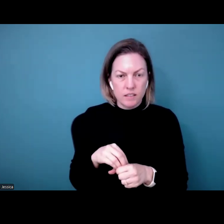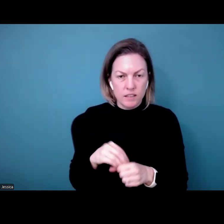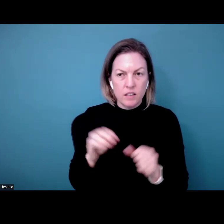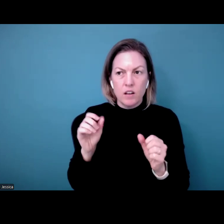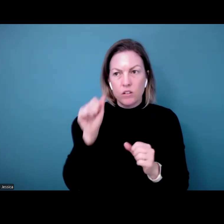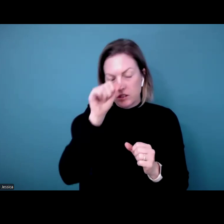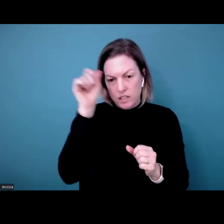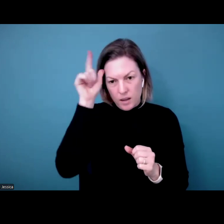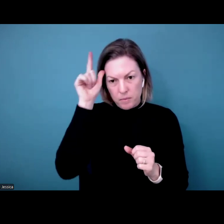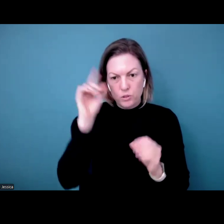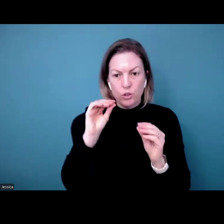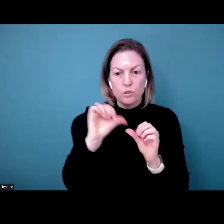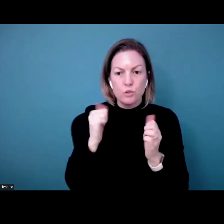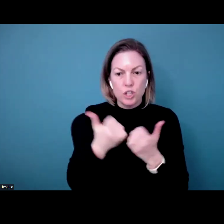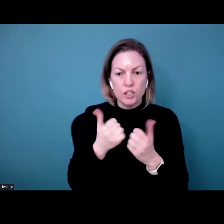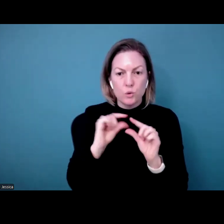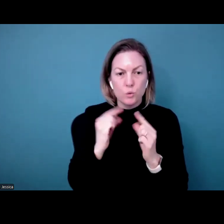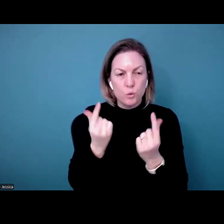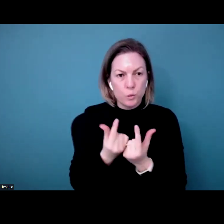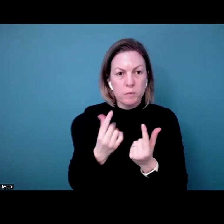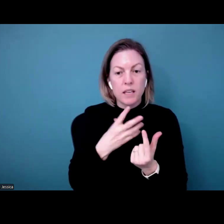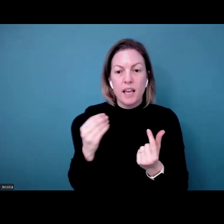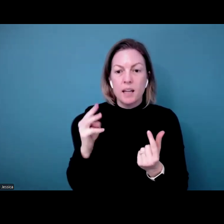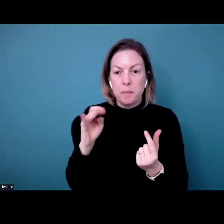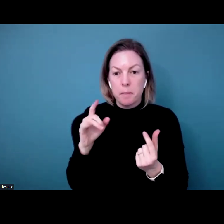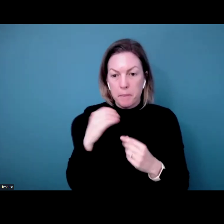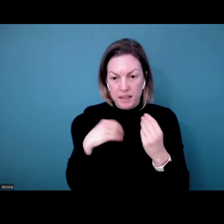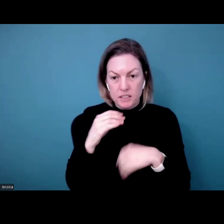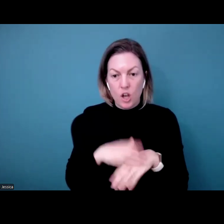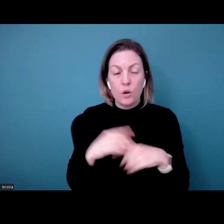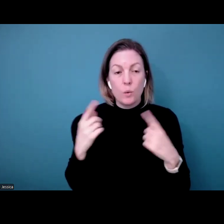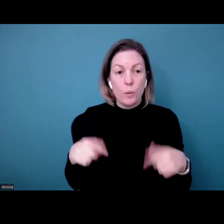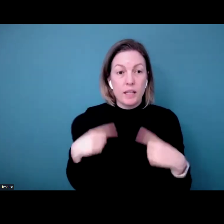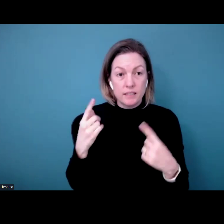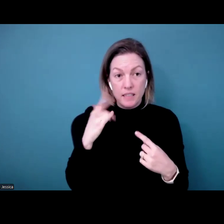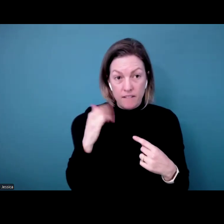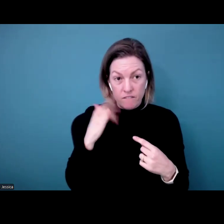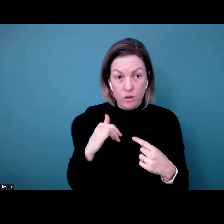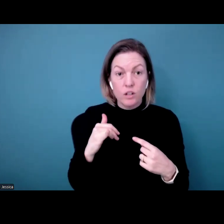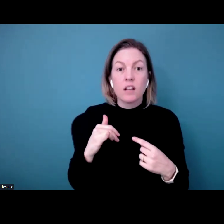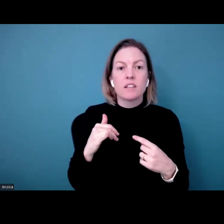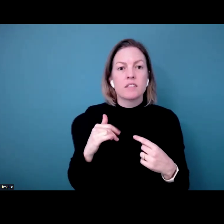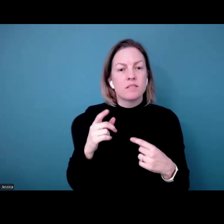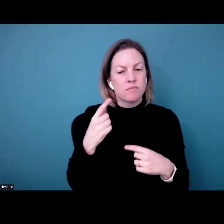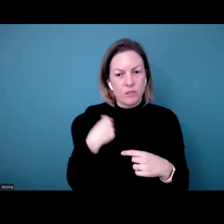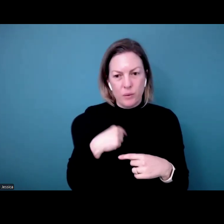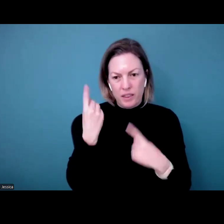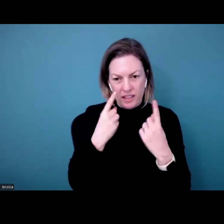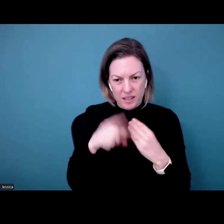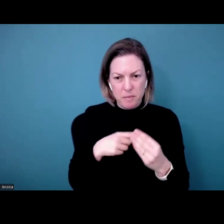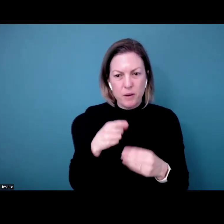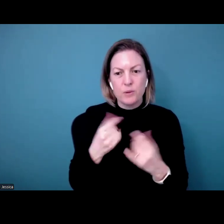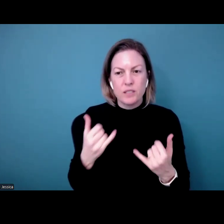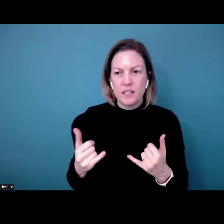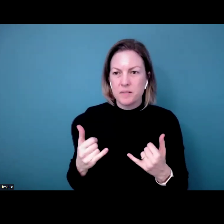Alzheimer's Association groups and Meals on Wheels California. So you're being thought of today. I